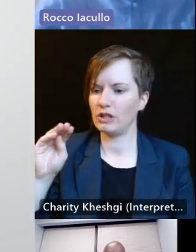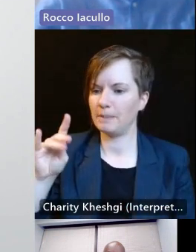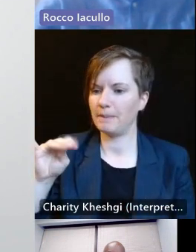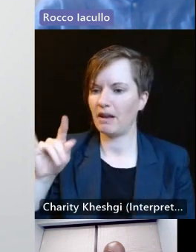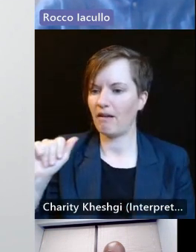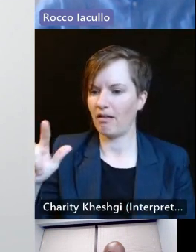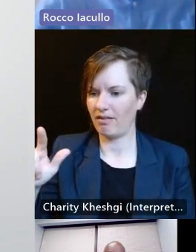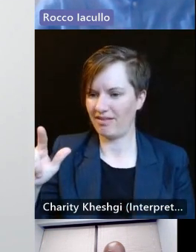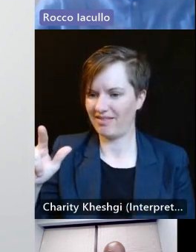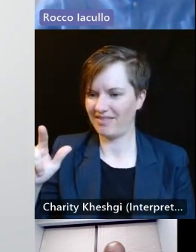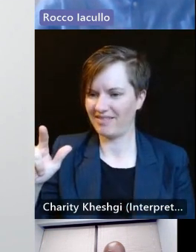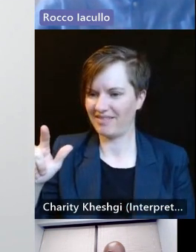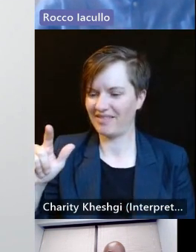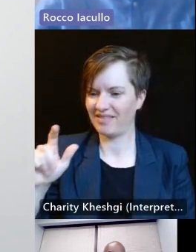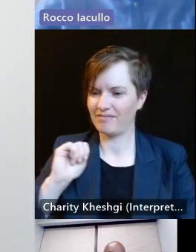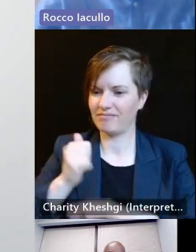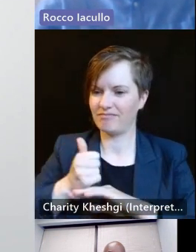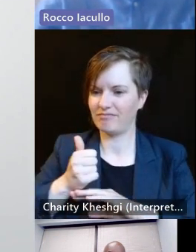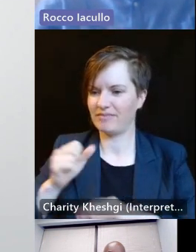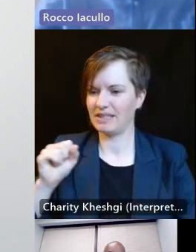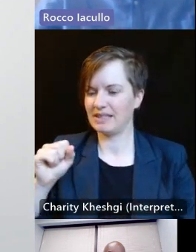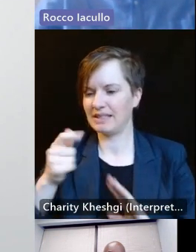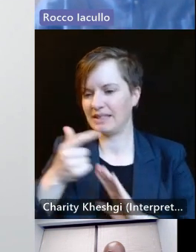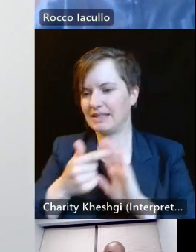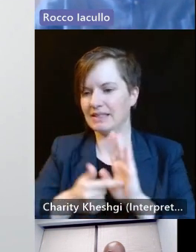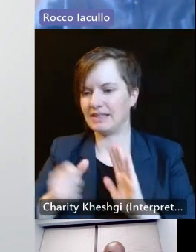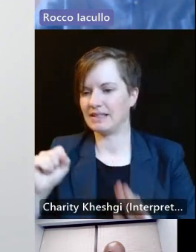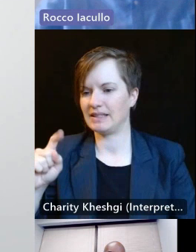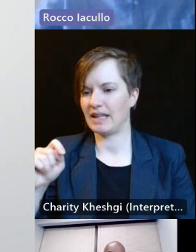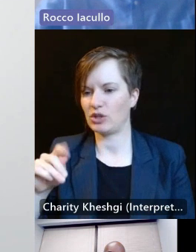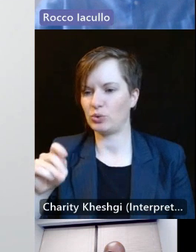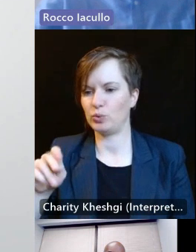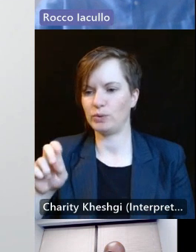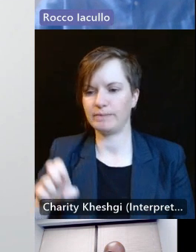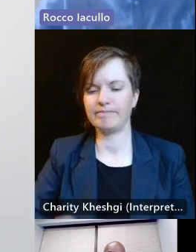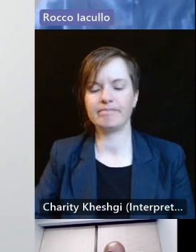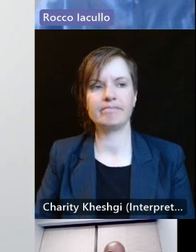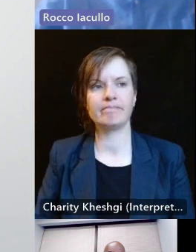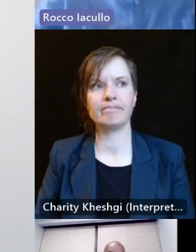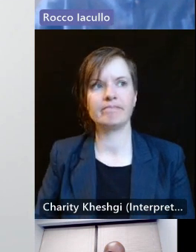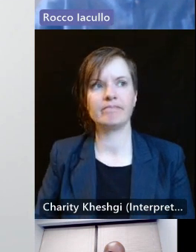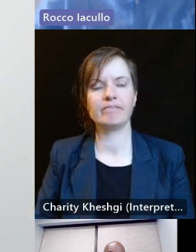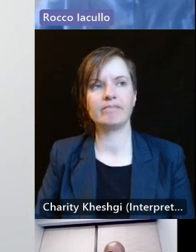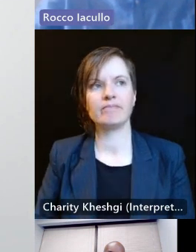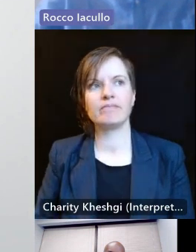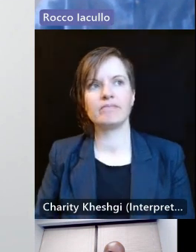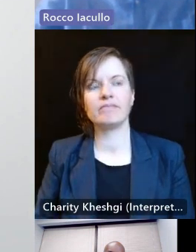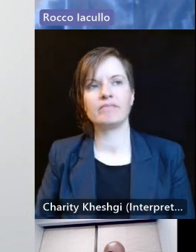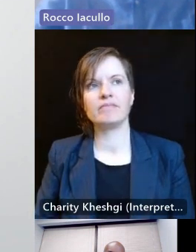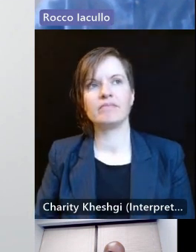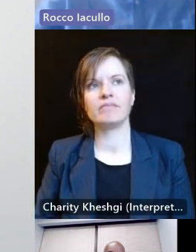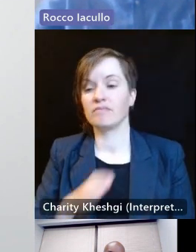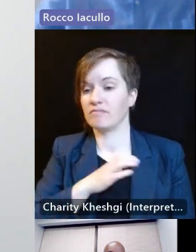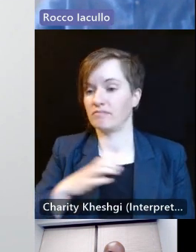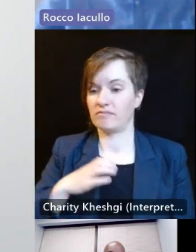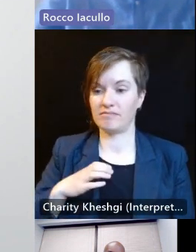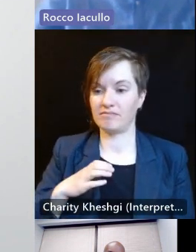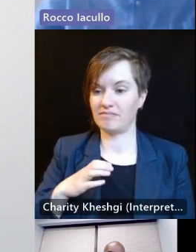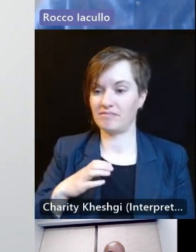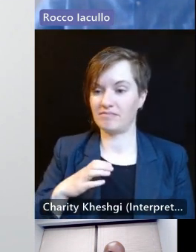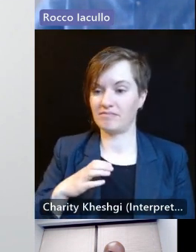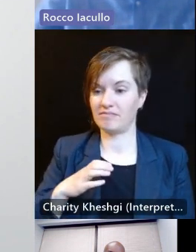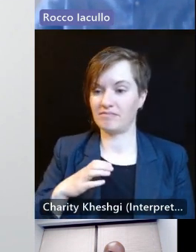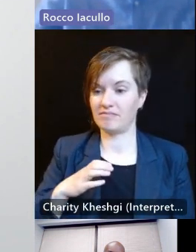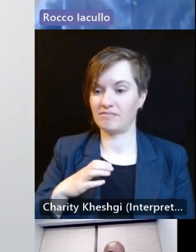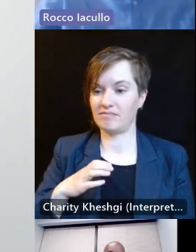statute itself, Congress specifically made this clear by stating the purpose of the